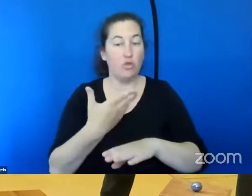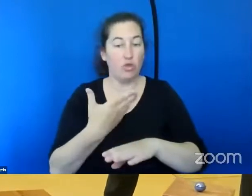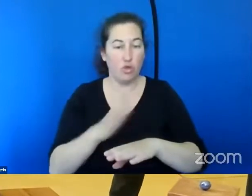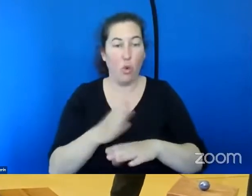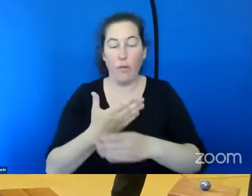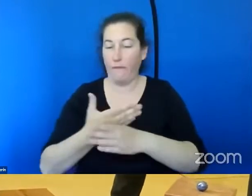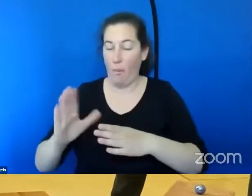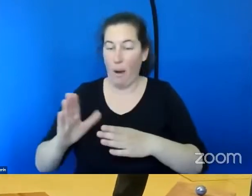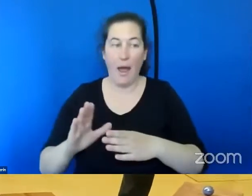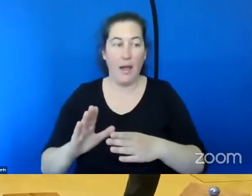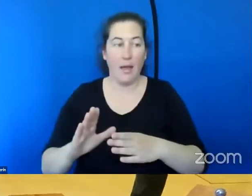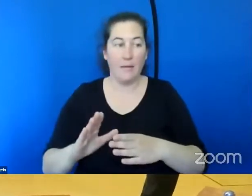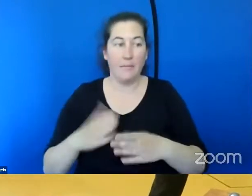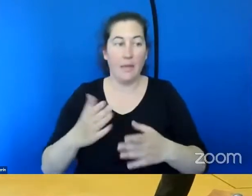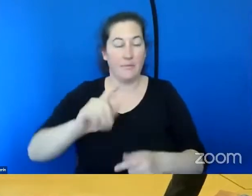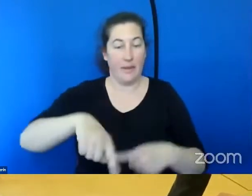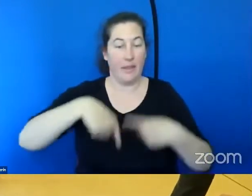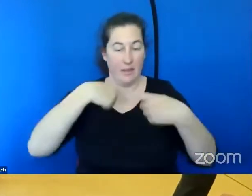position.